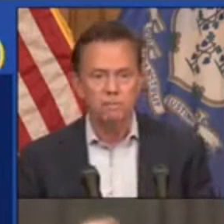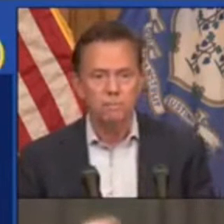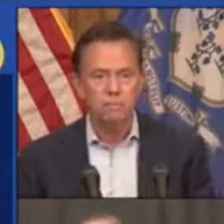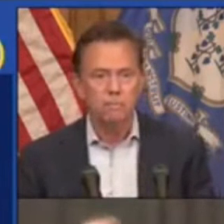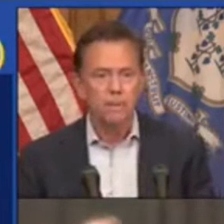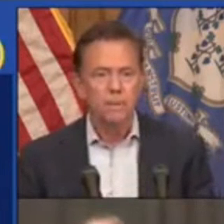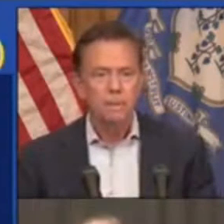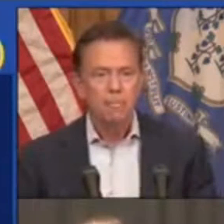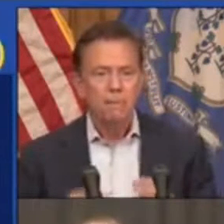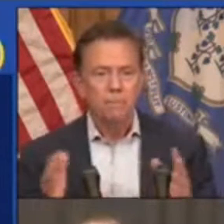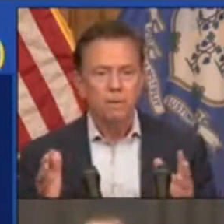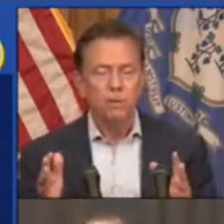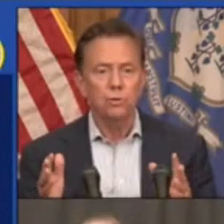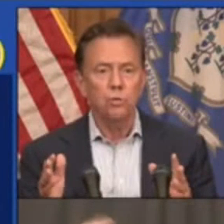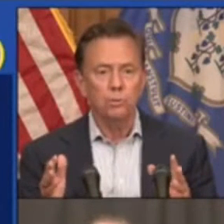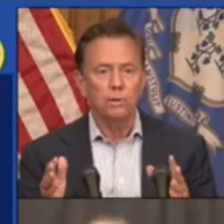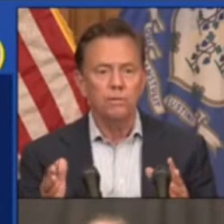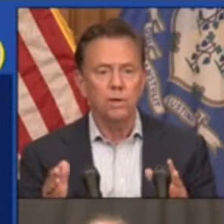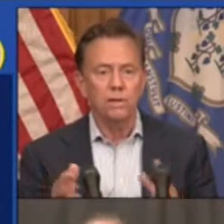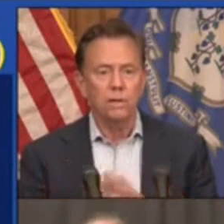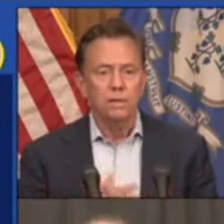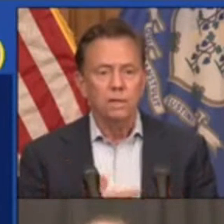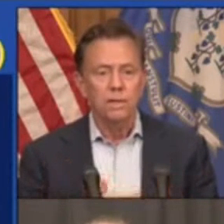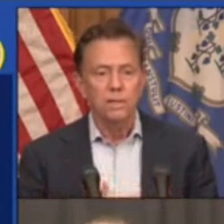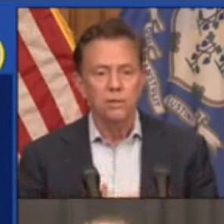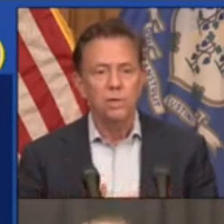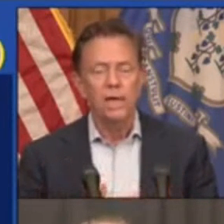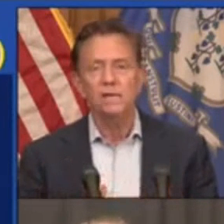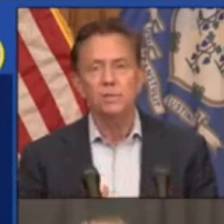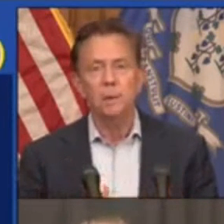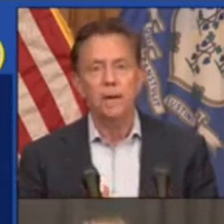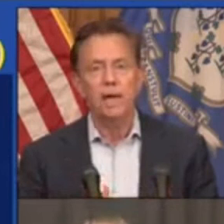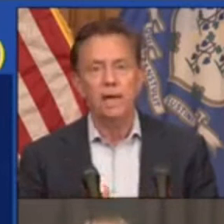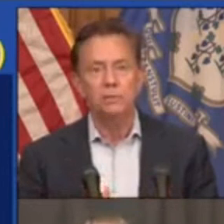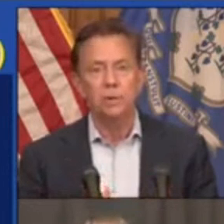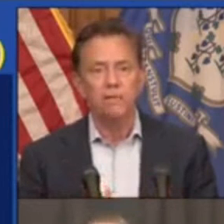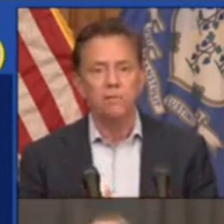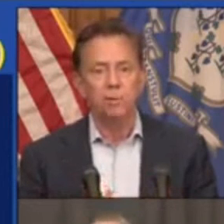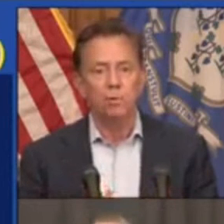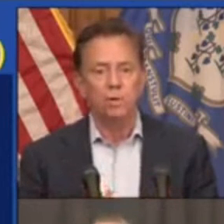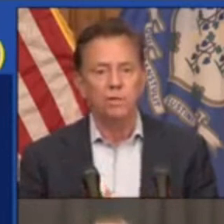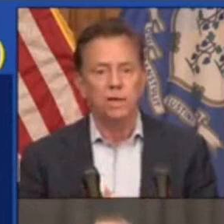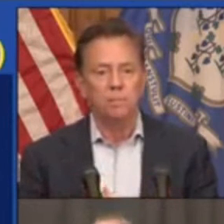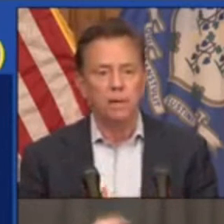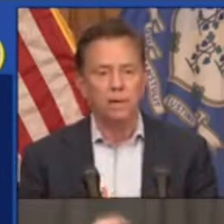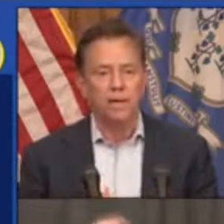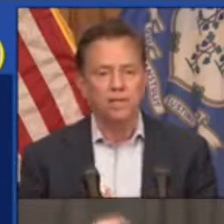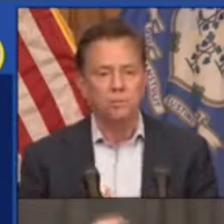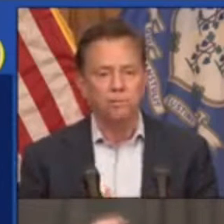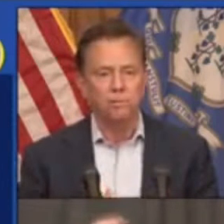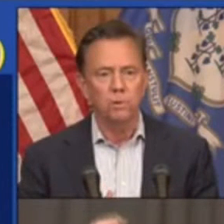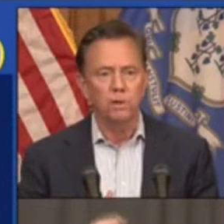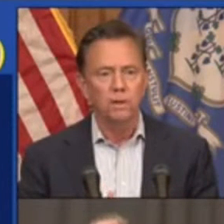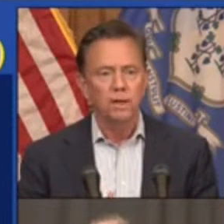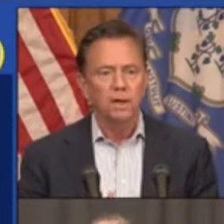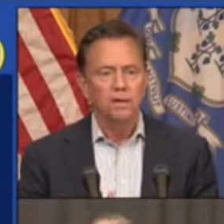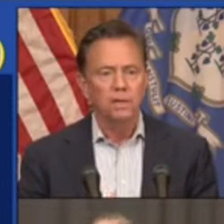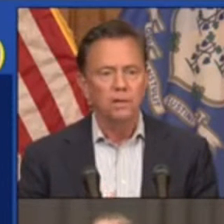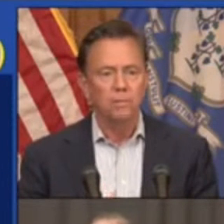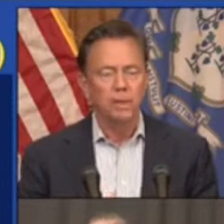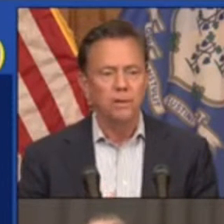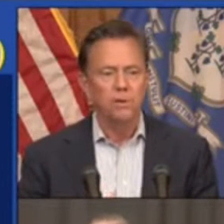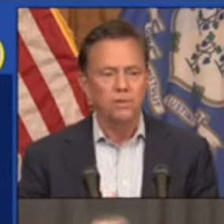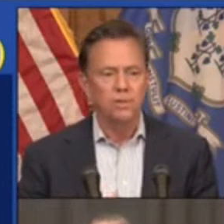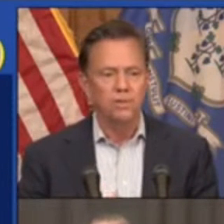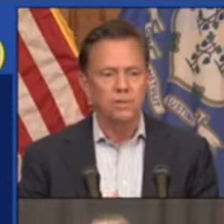a little new one we've done. The new cases by age. We haven't broken it down by age before. I think you'll